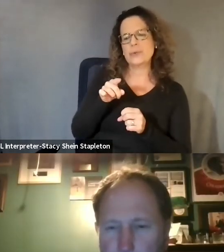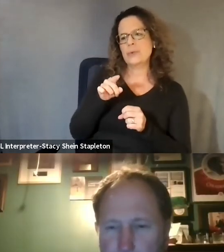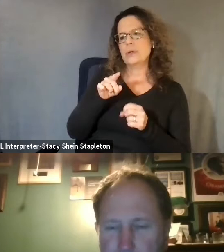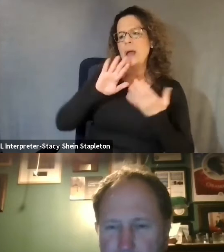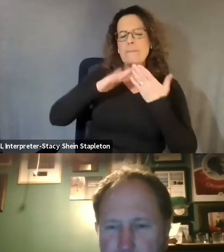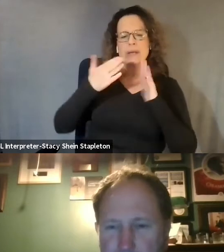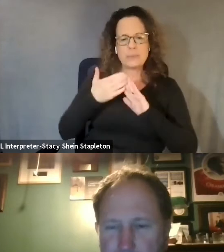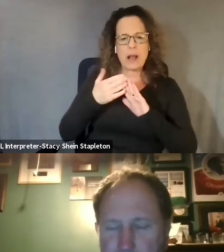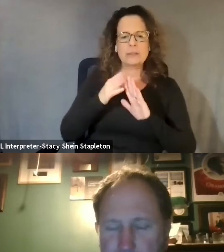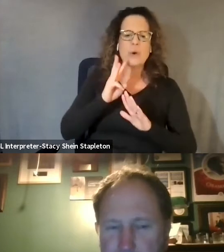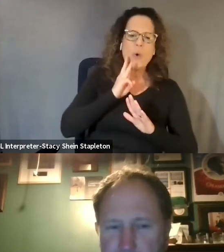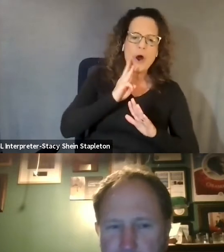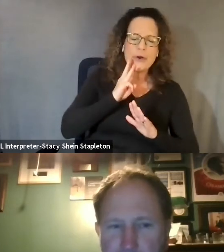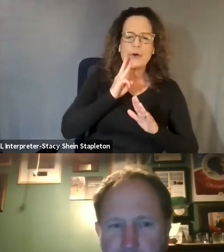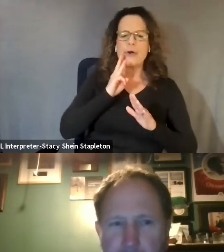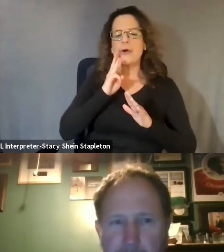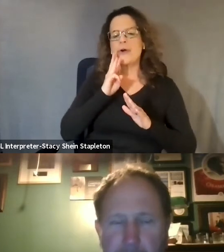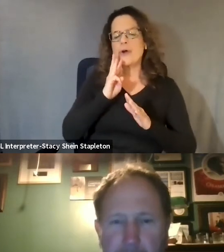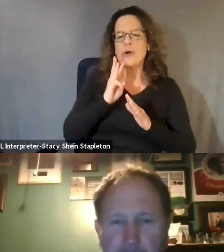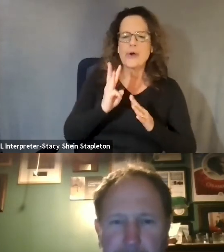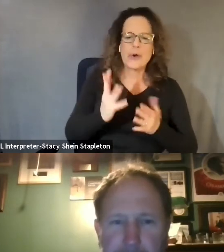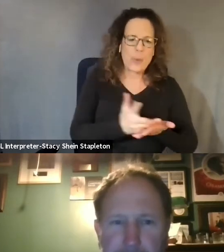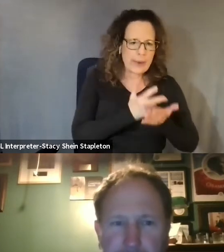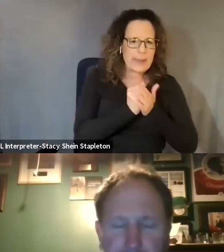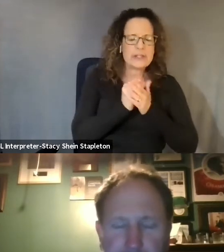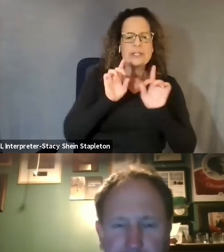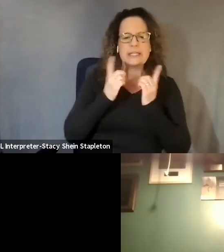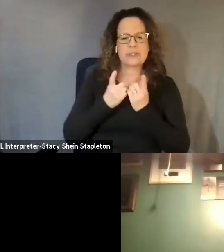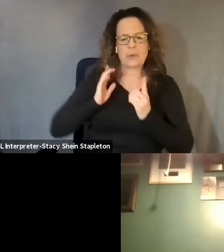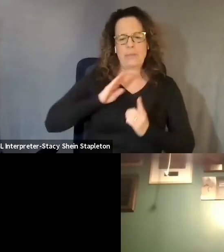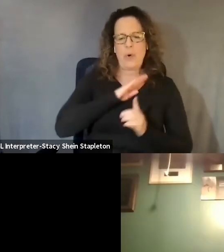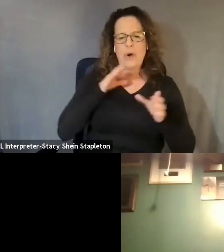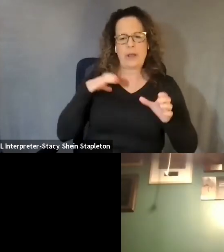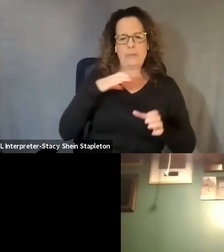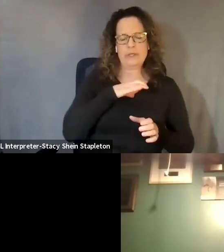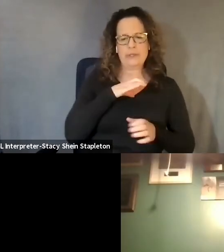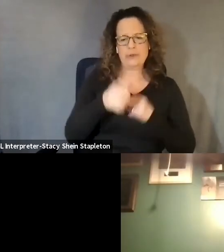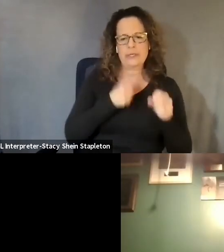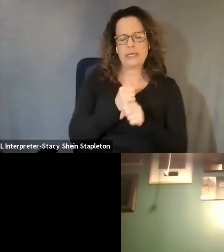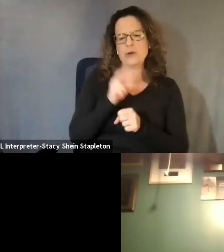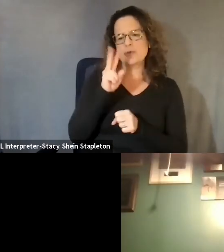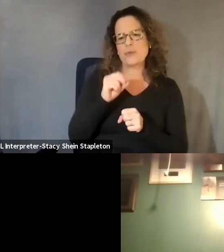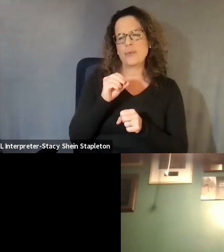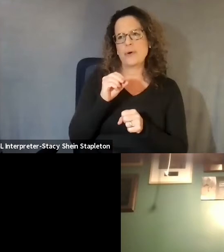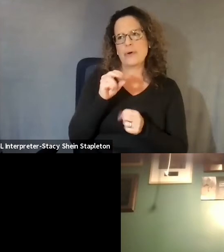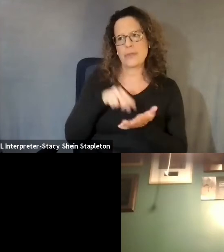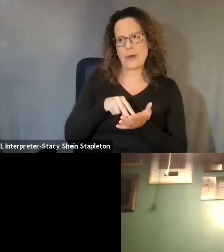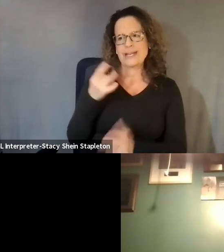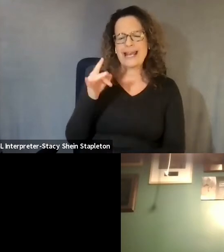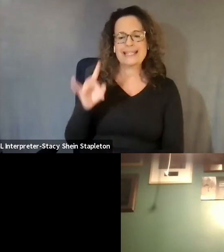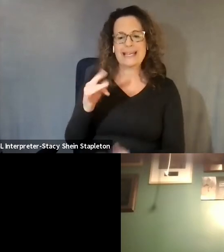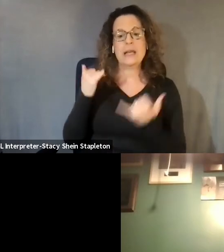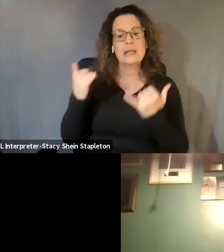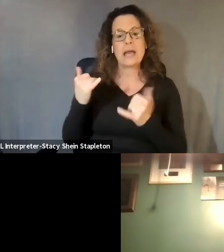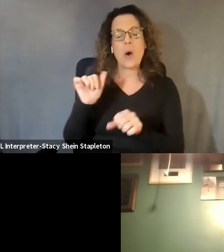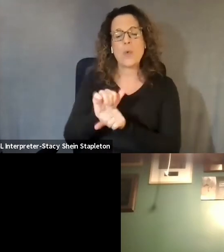Water Reclamation District Board of Commissioners in November of 2018. He's currently a vice president at